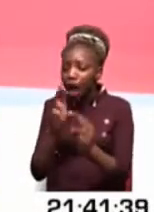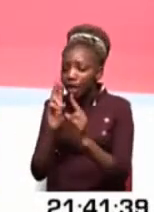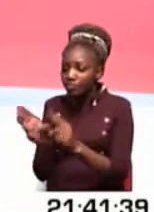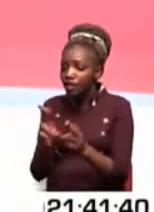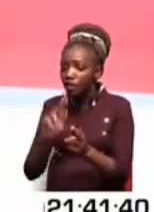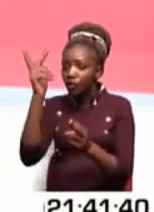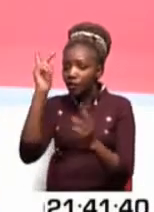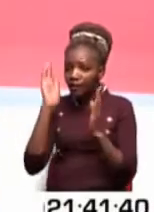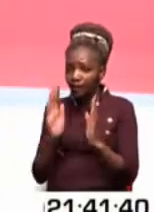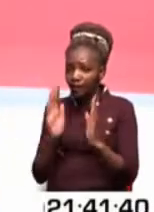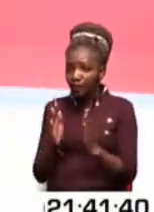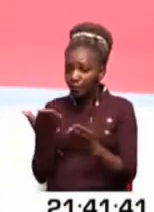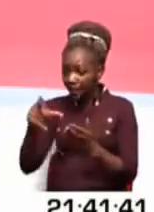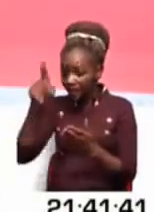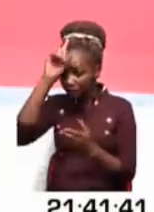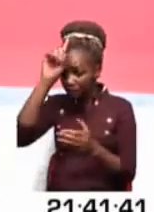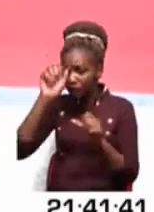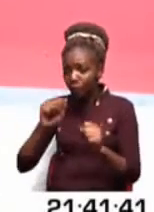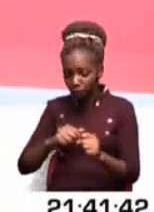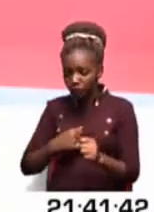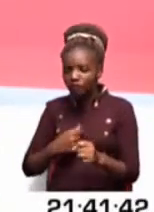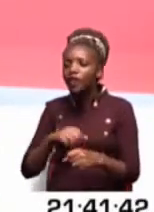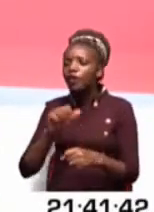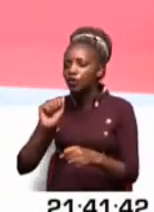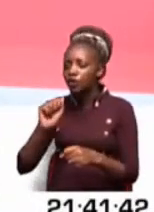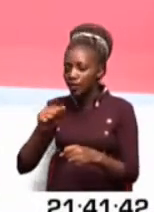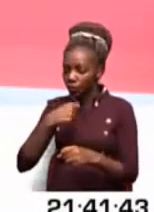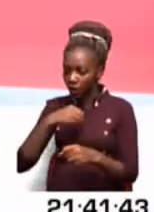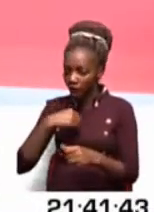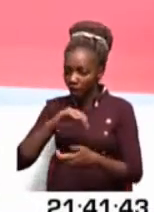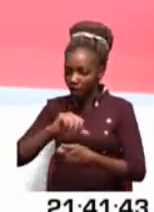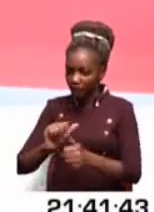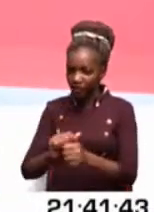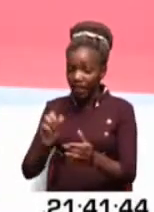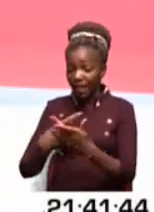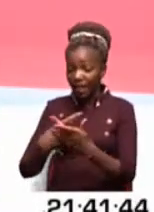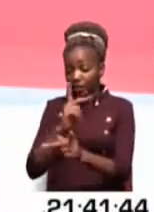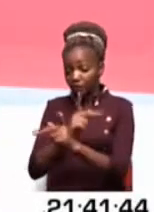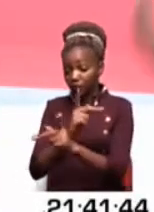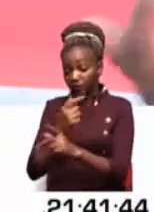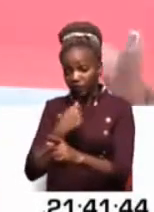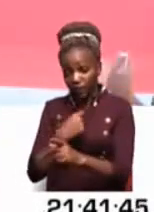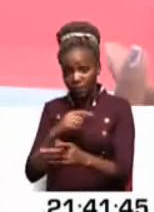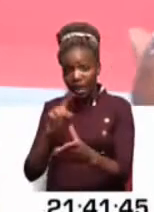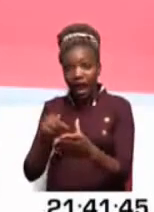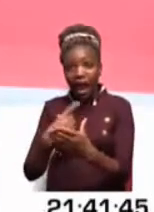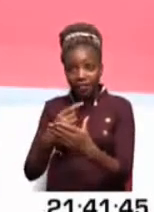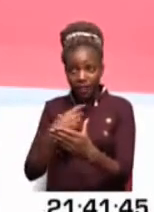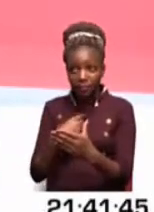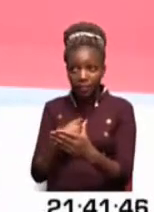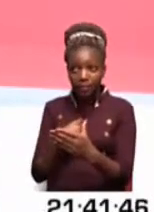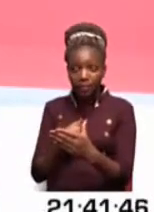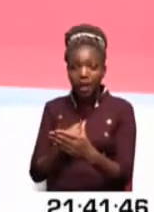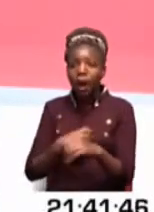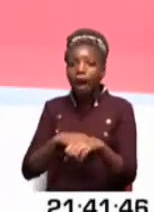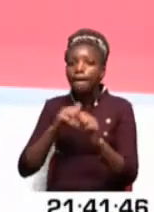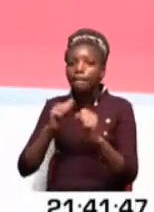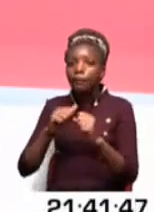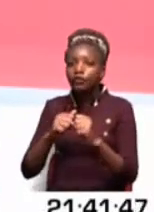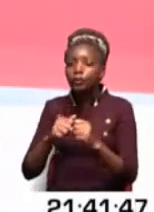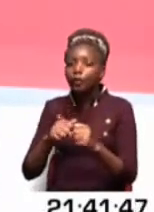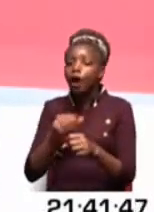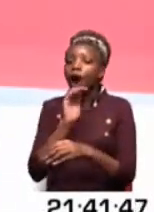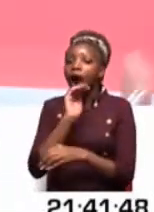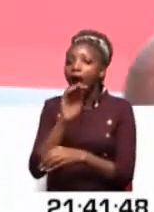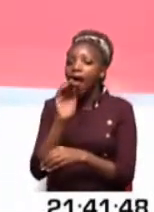down there will feel that, yes, there's such and such a policy that actually protects me? And for me, I would flip that conversation to ask, what